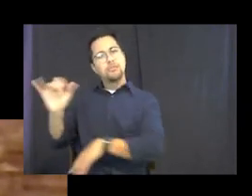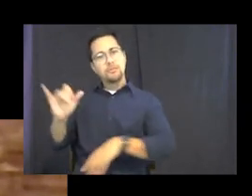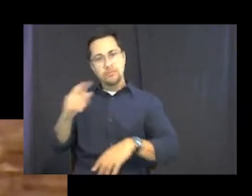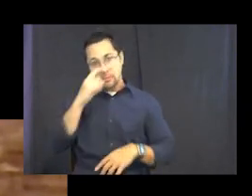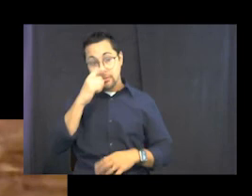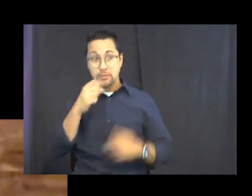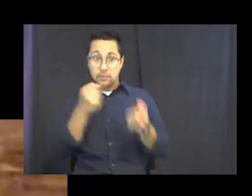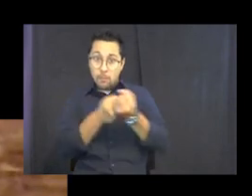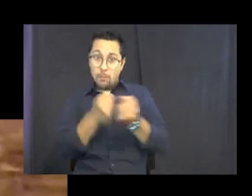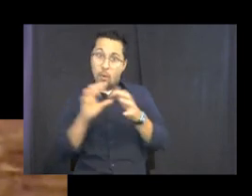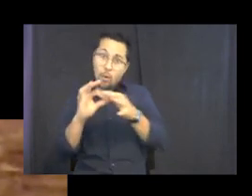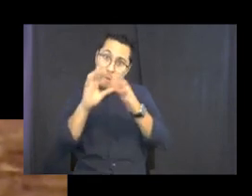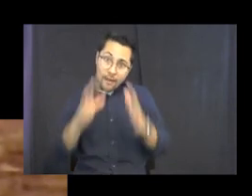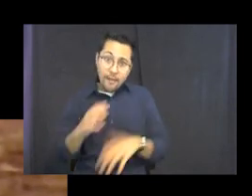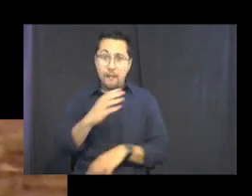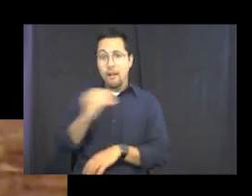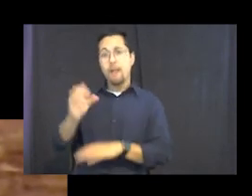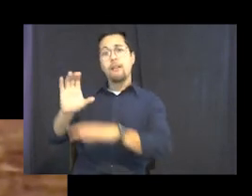and as a consultant.